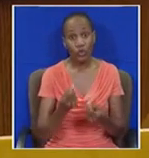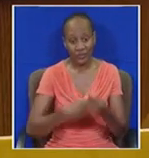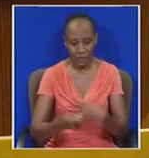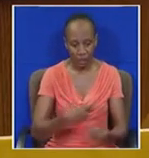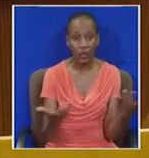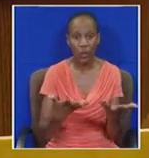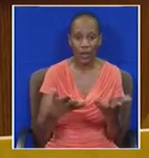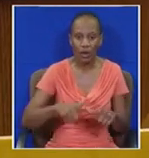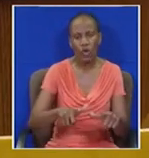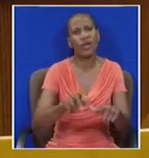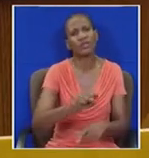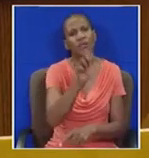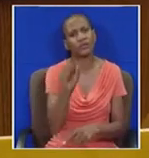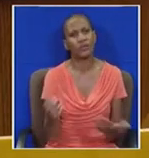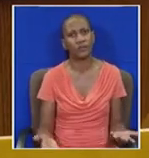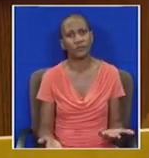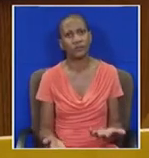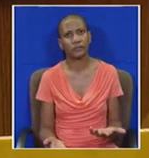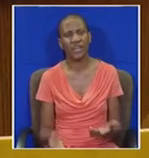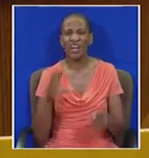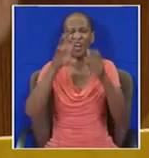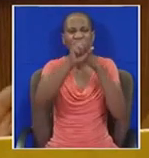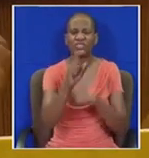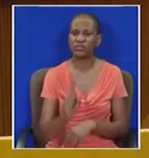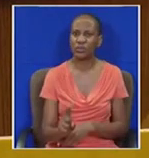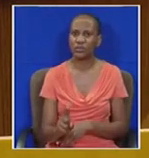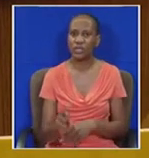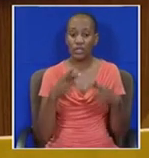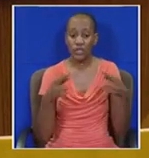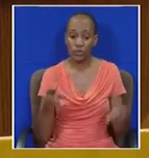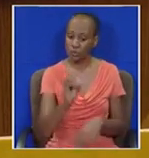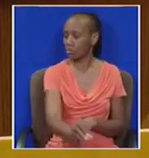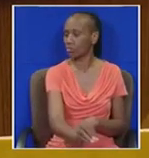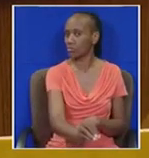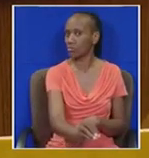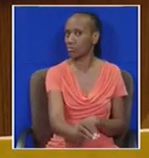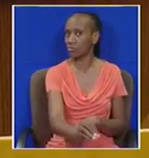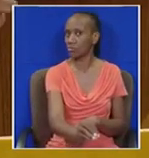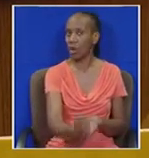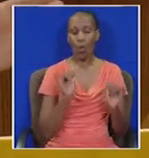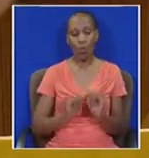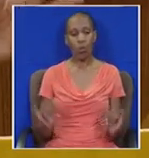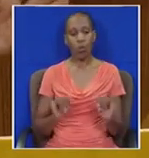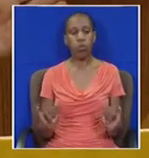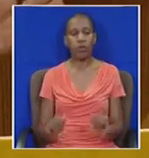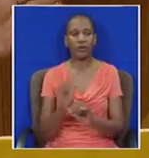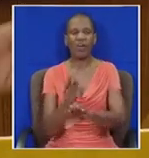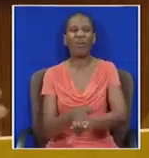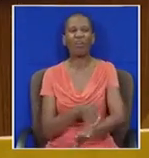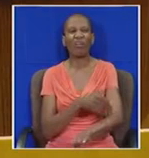Because what will this achieve? The goods are here on the spot. You don't have to wait for them. They're right